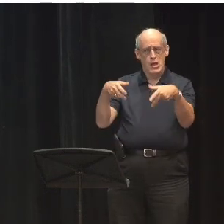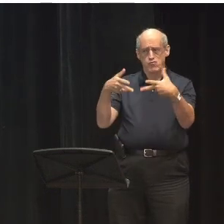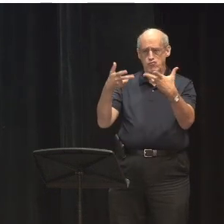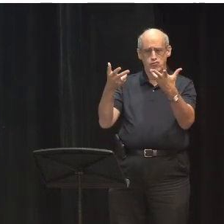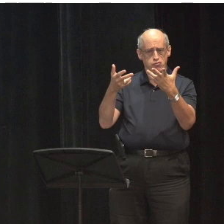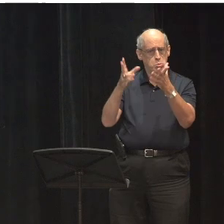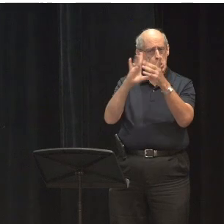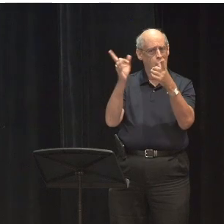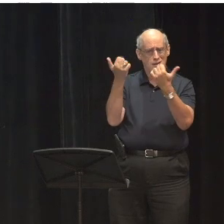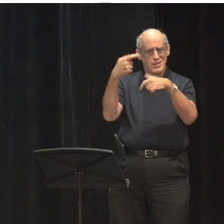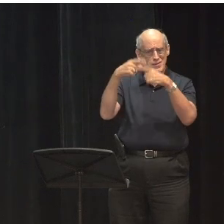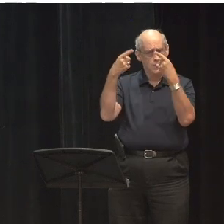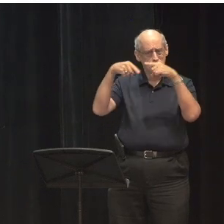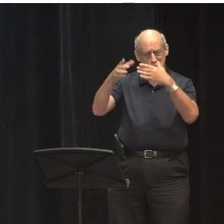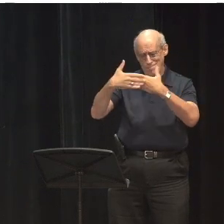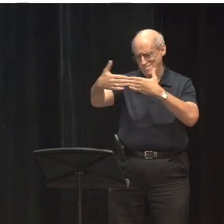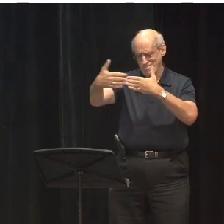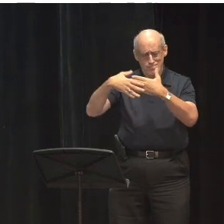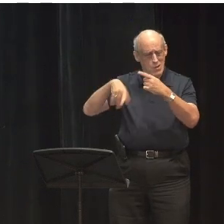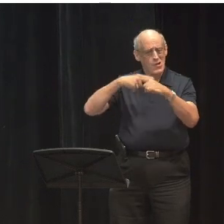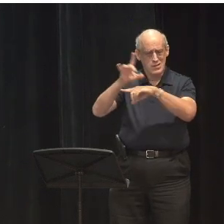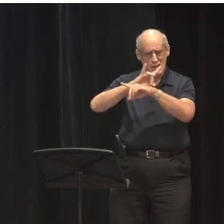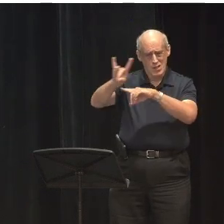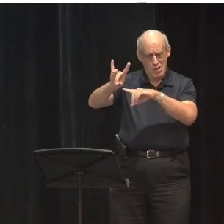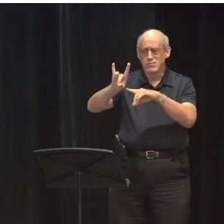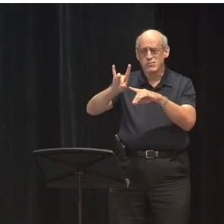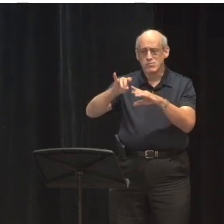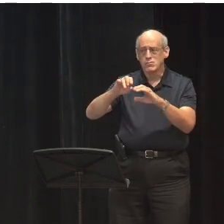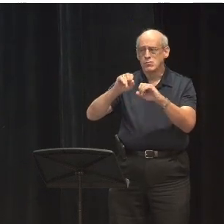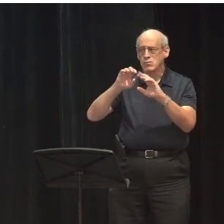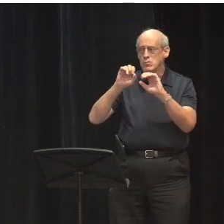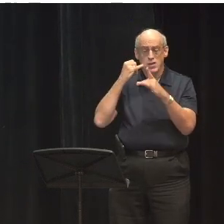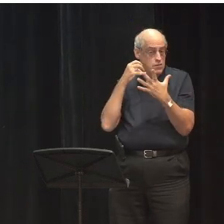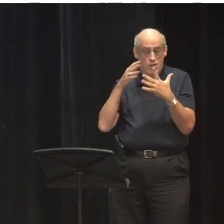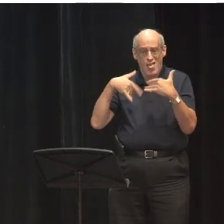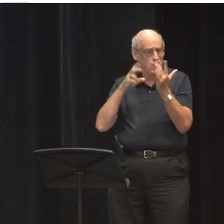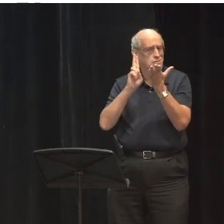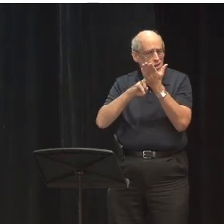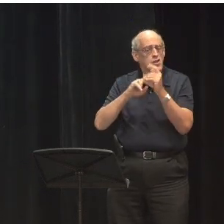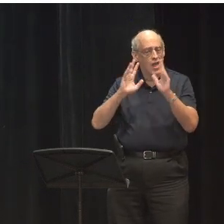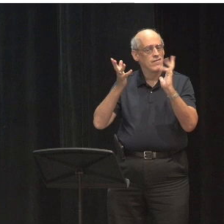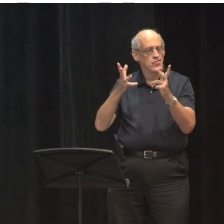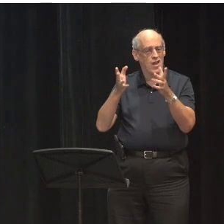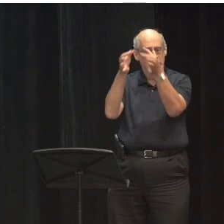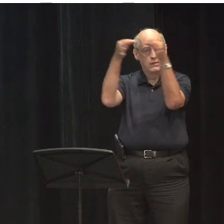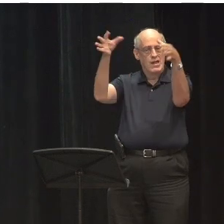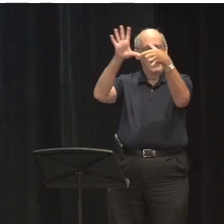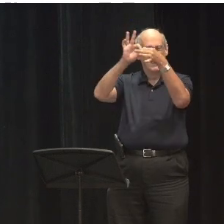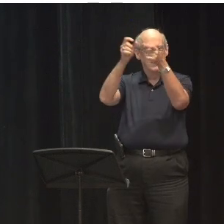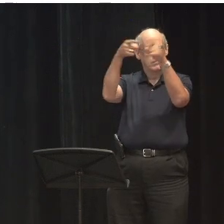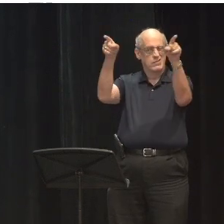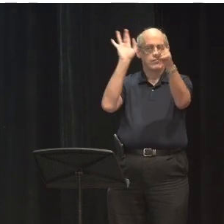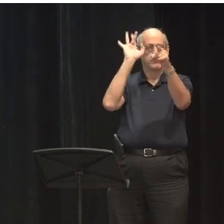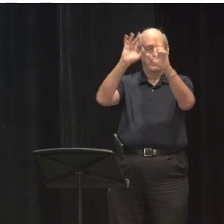to place a registration in the link if you click the link in the chat. We can get